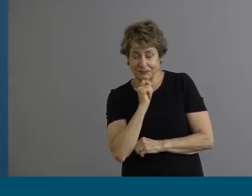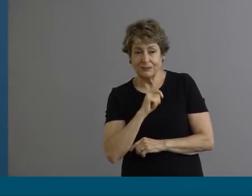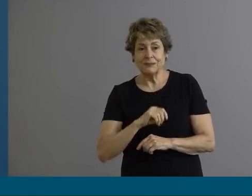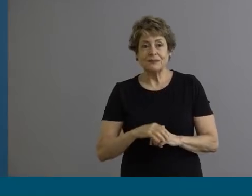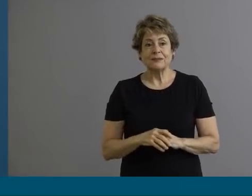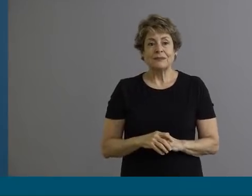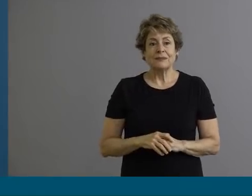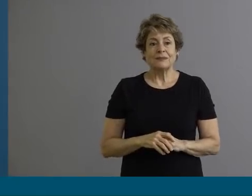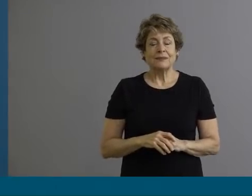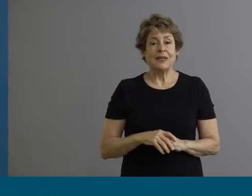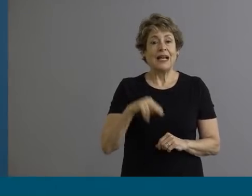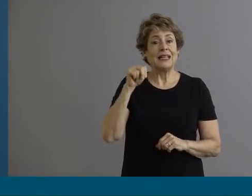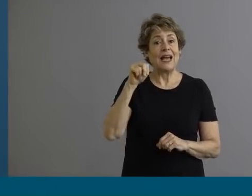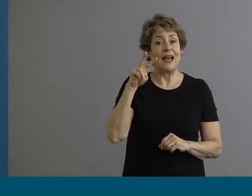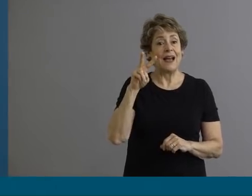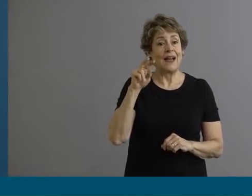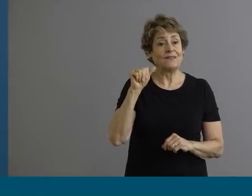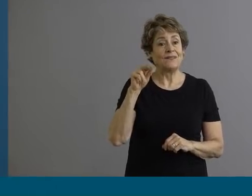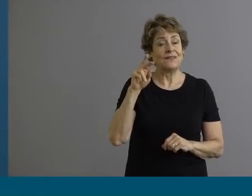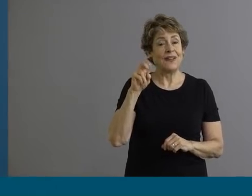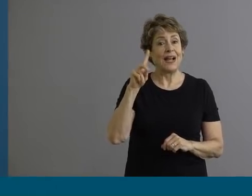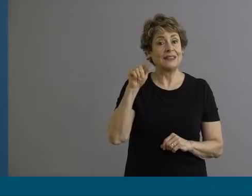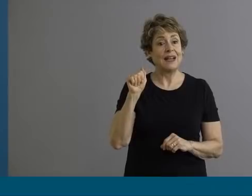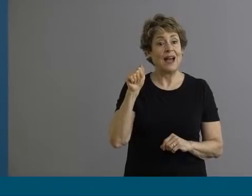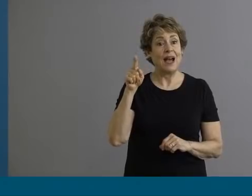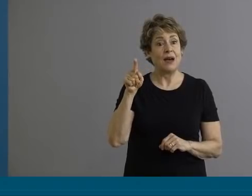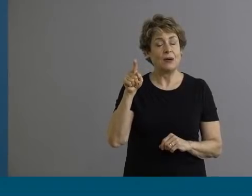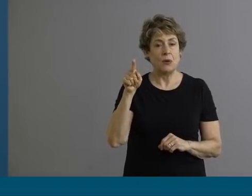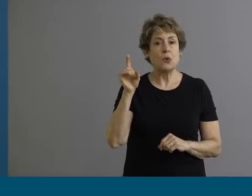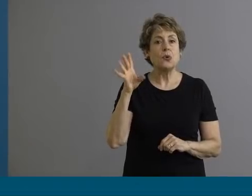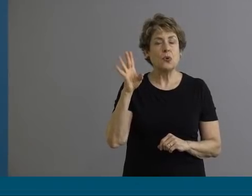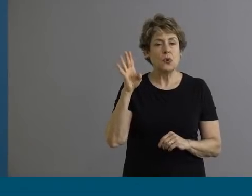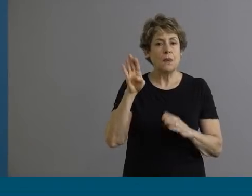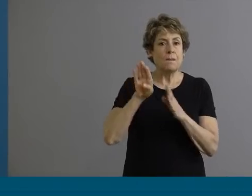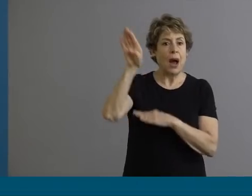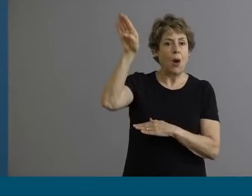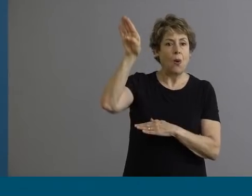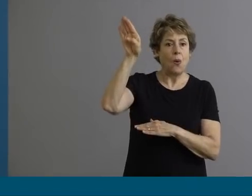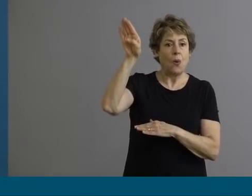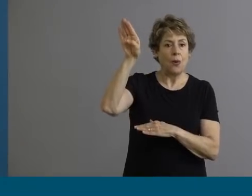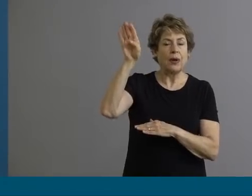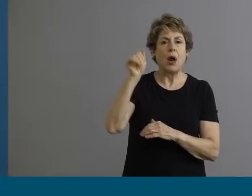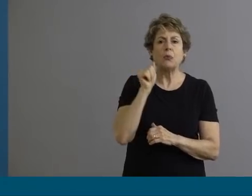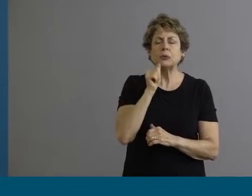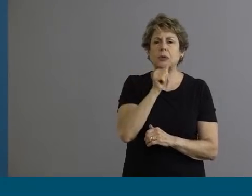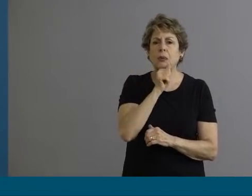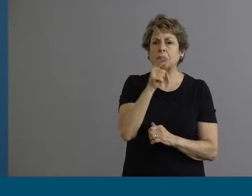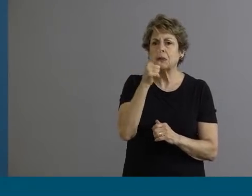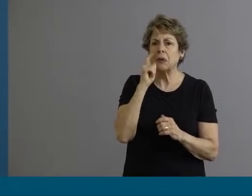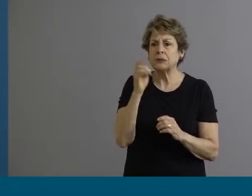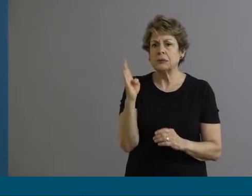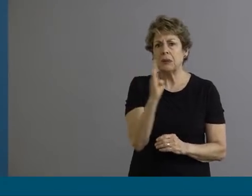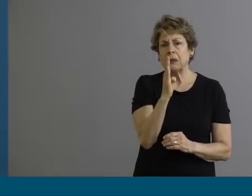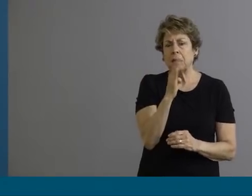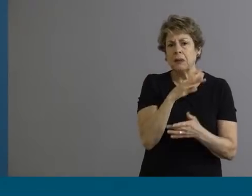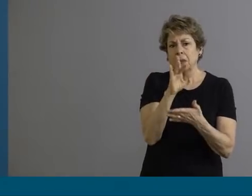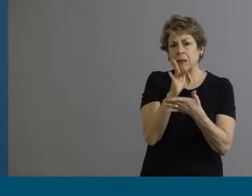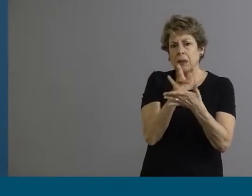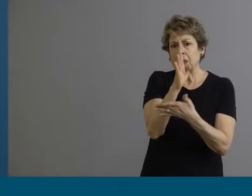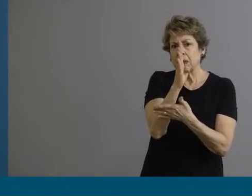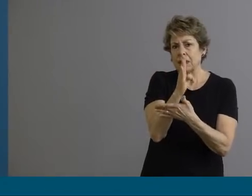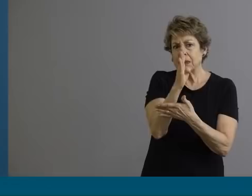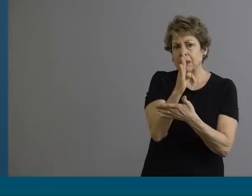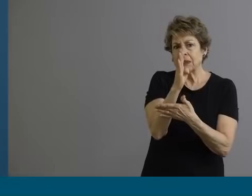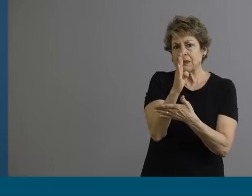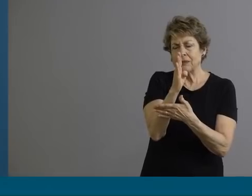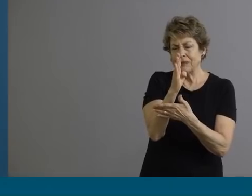objective. Arizona was at 1.18, and Nevada at that time had the highest in the nation. 10